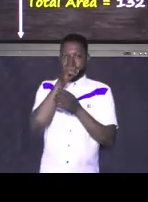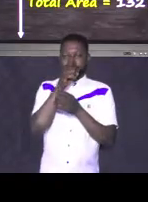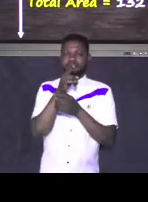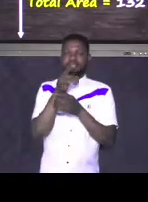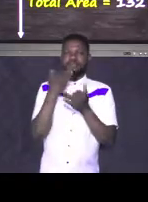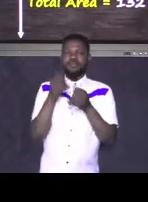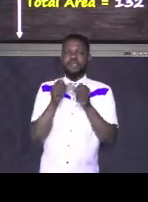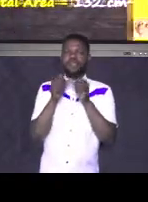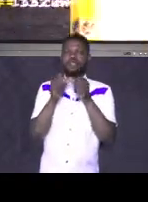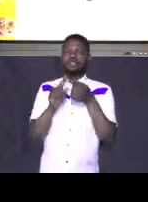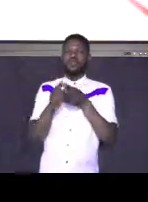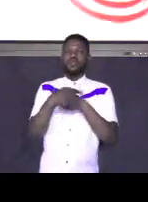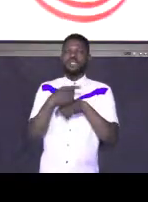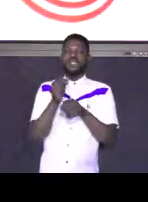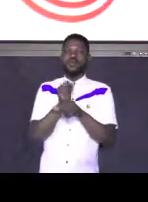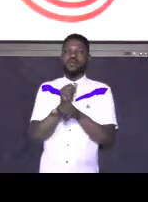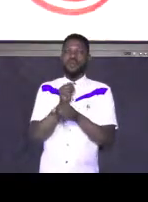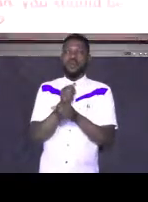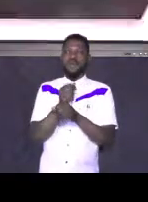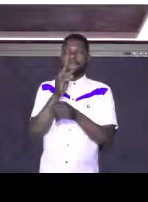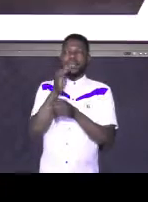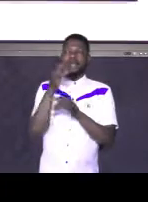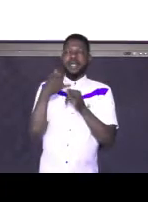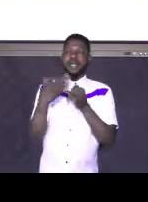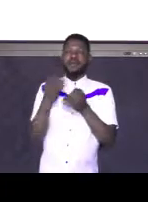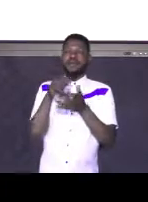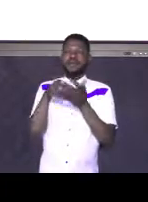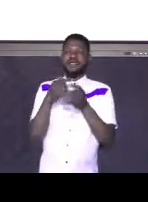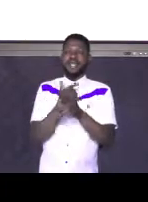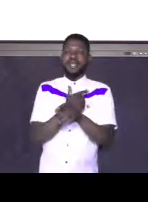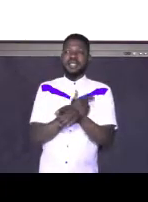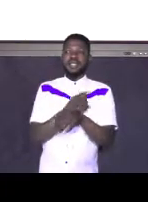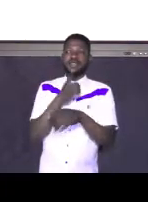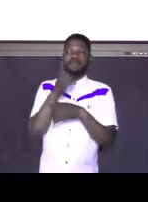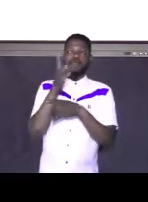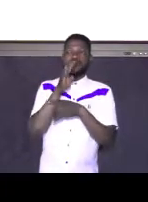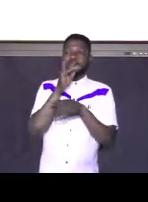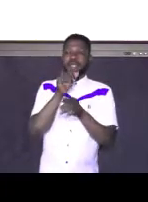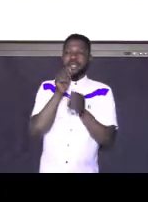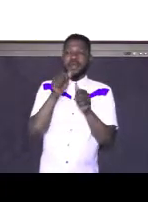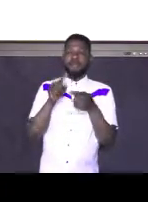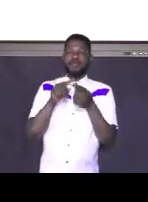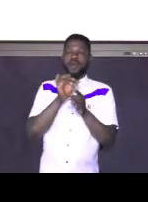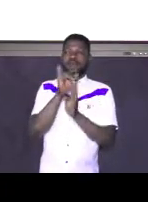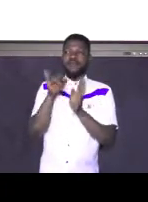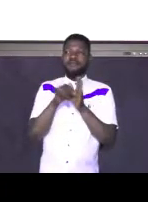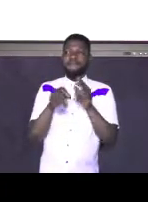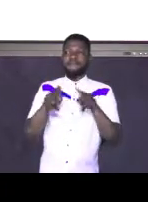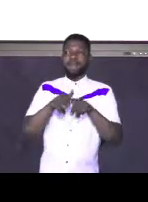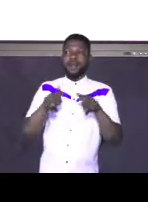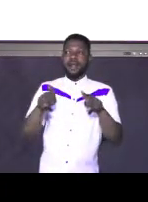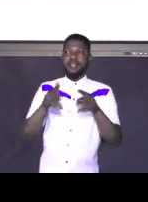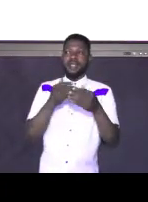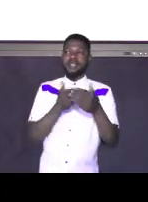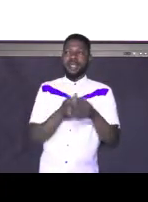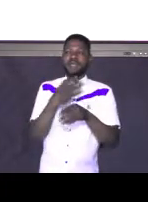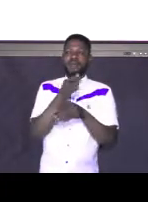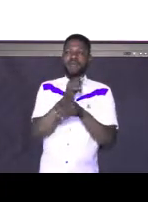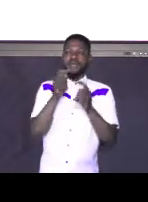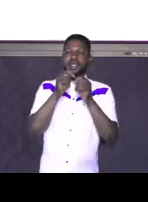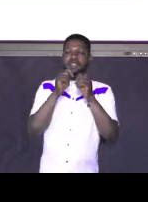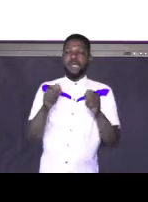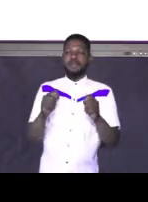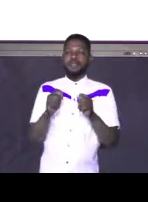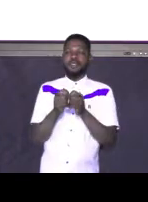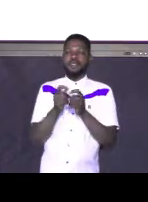smart. Now moving on to today's work. By the end of this lesson, you should be able to identify the parallel sides